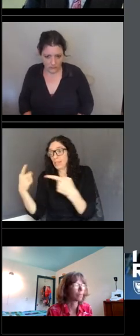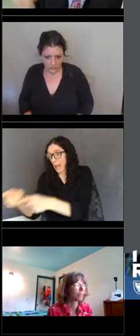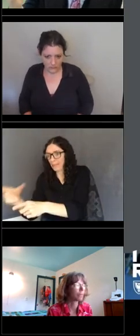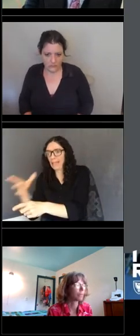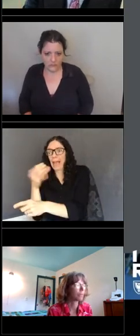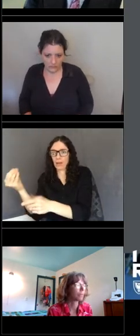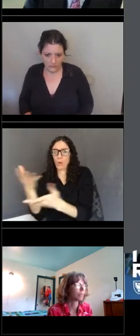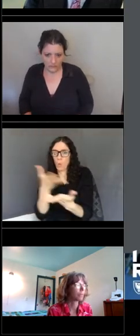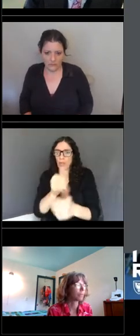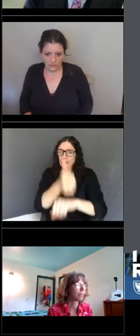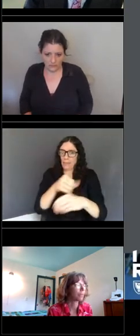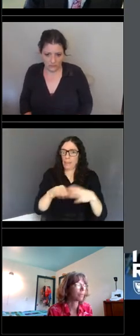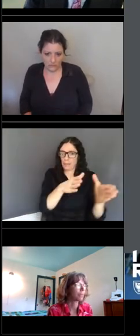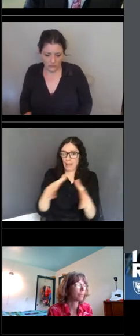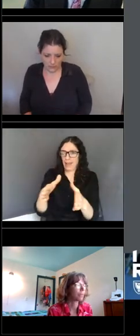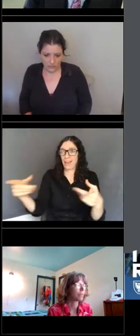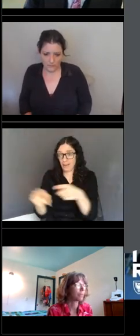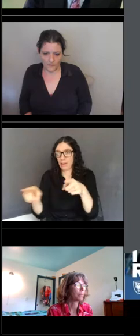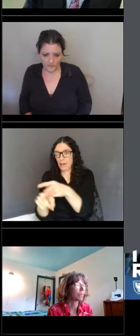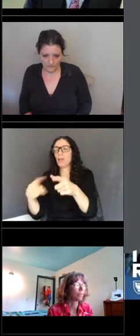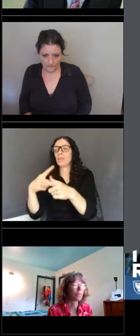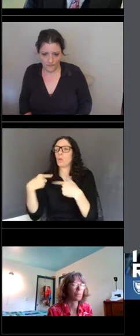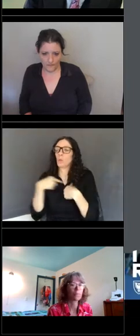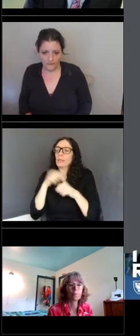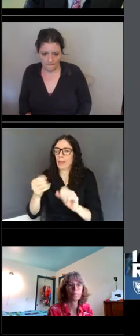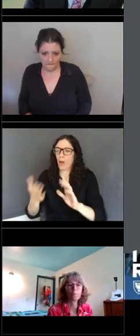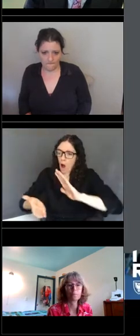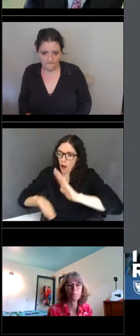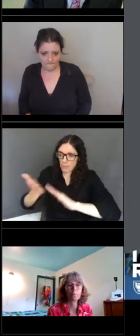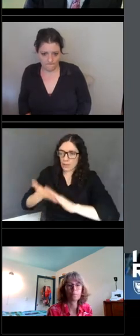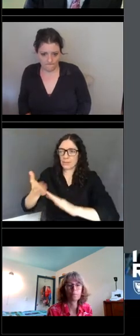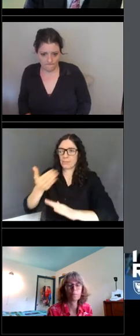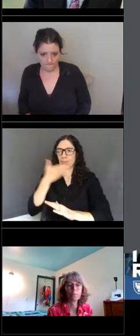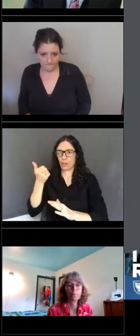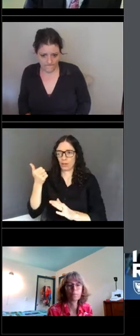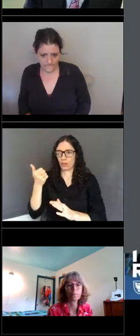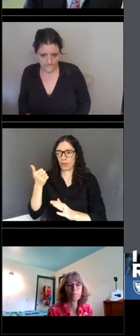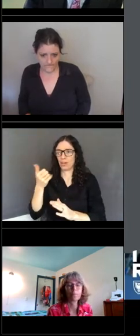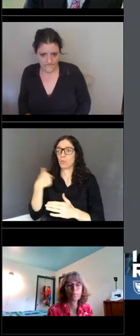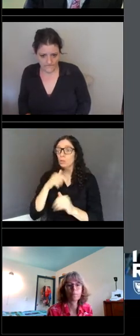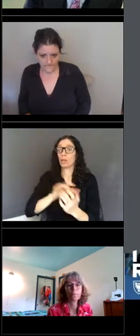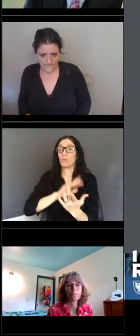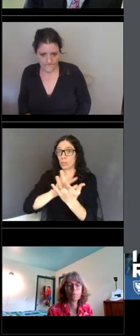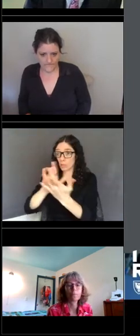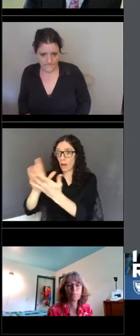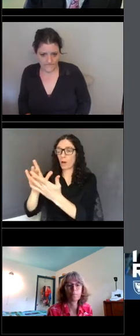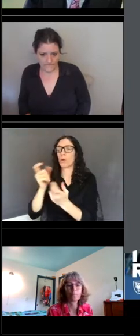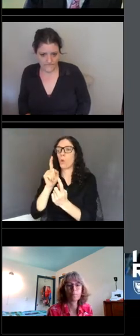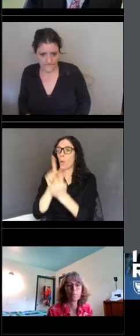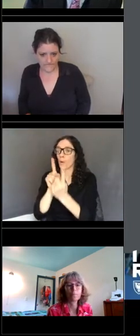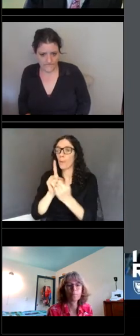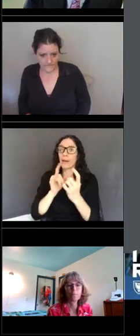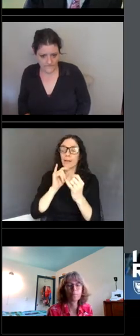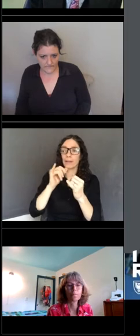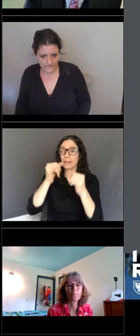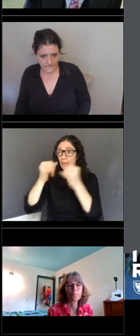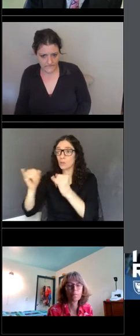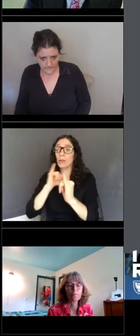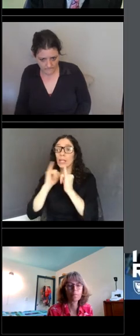we've dived through all the management plans is then reach out and do the one-on-one talking and find out through individual interviews what